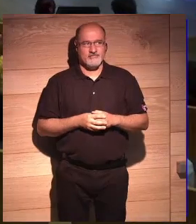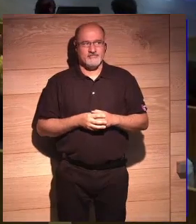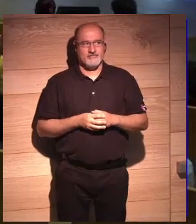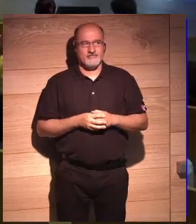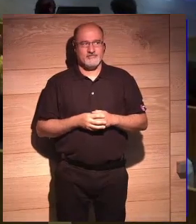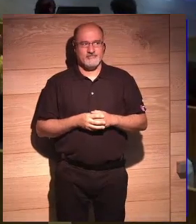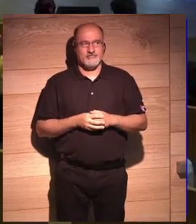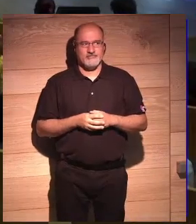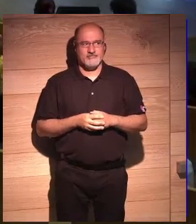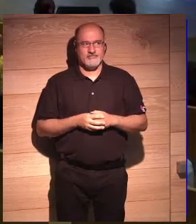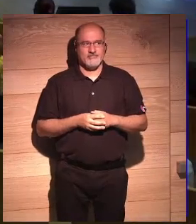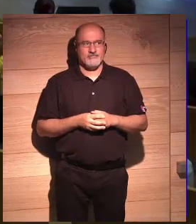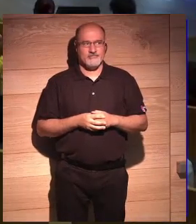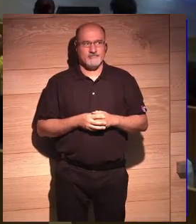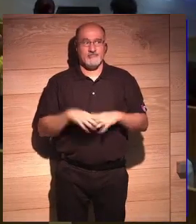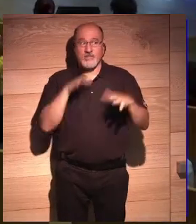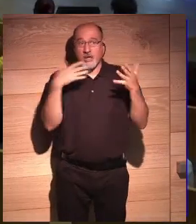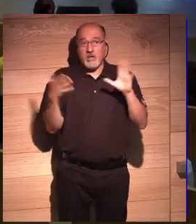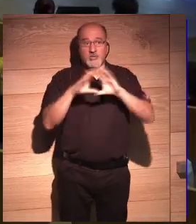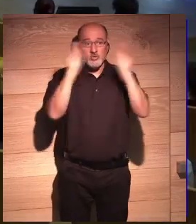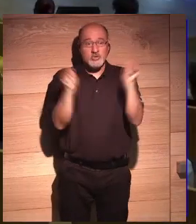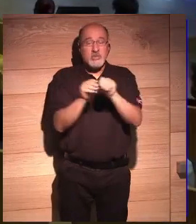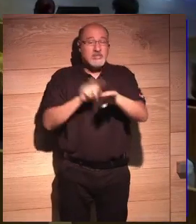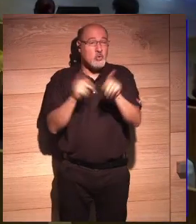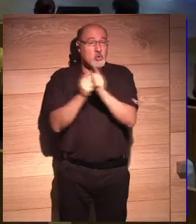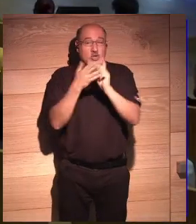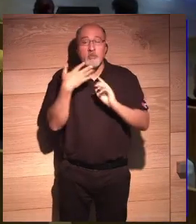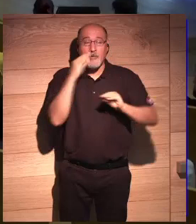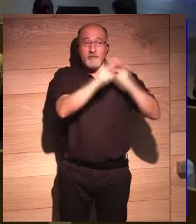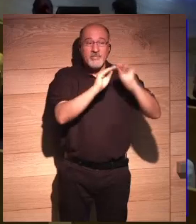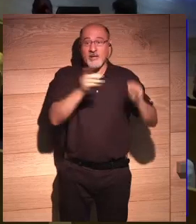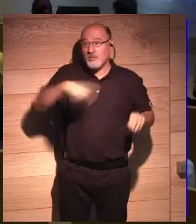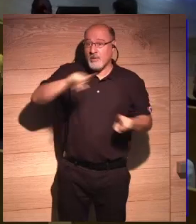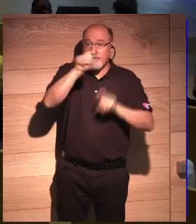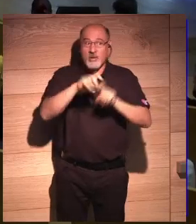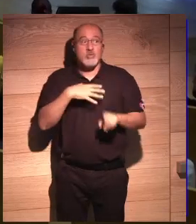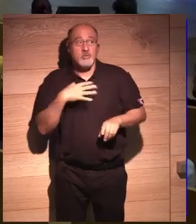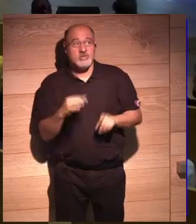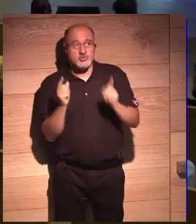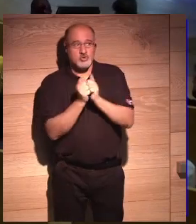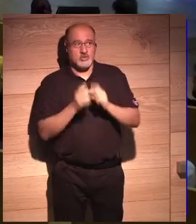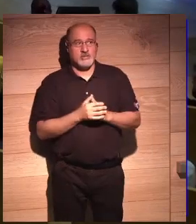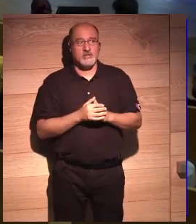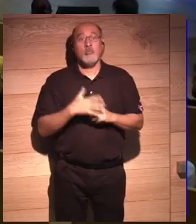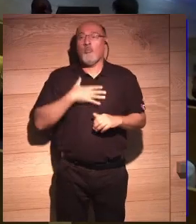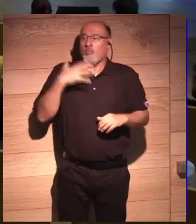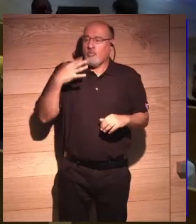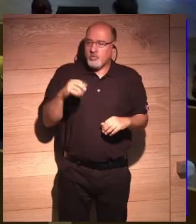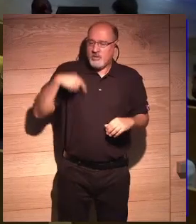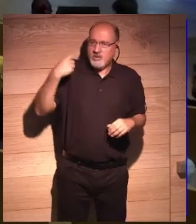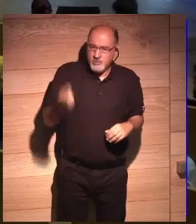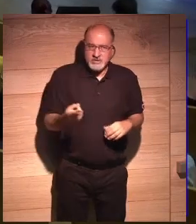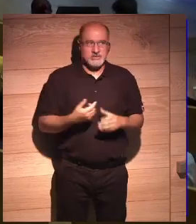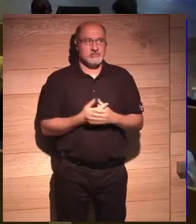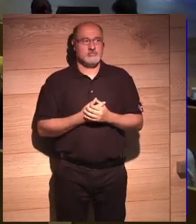Maybe we have little time for maybe one question. So the question, of course, por supuesto, después de... Of